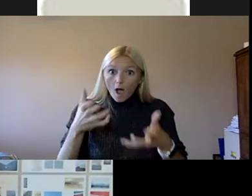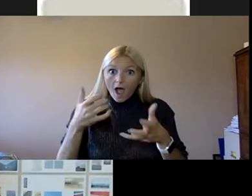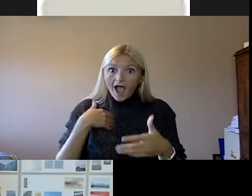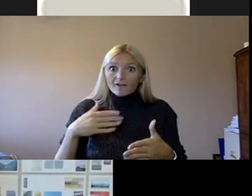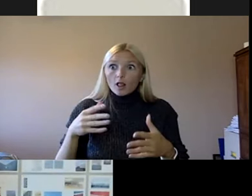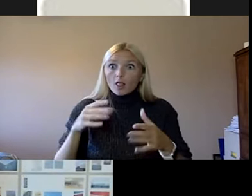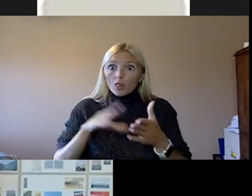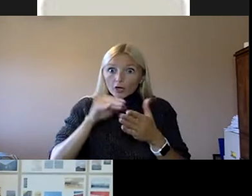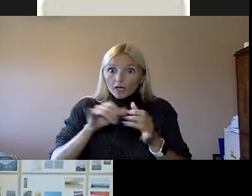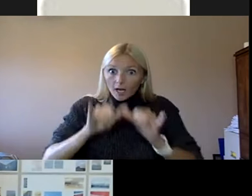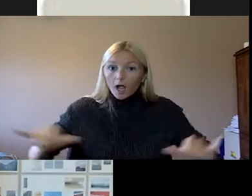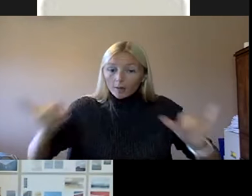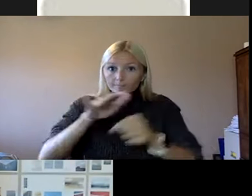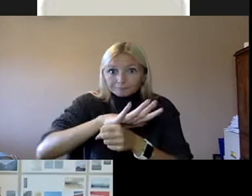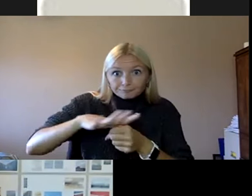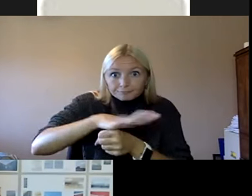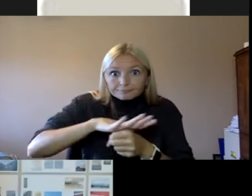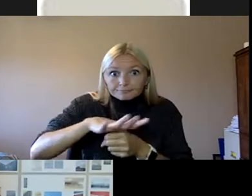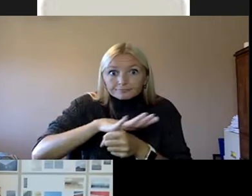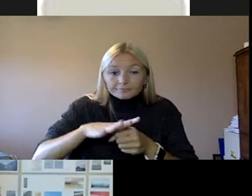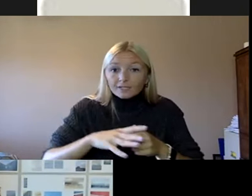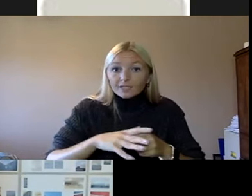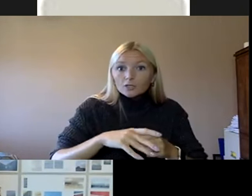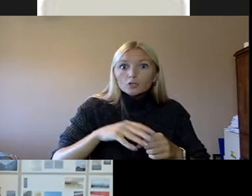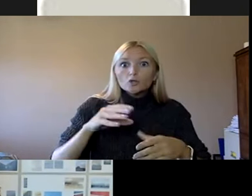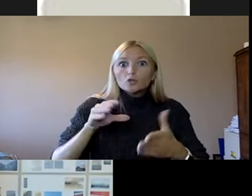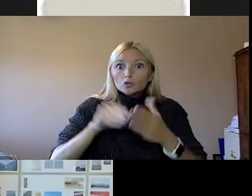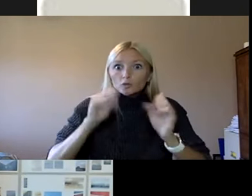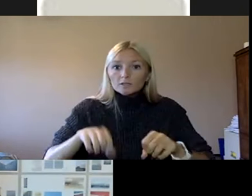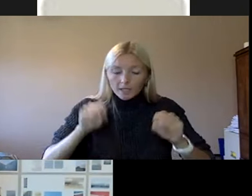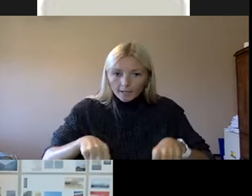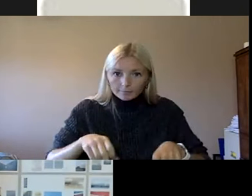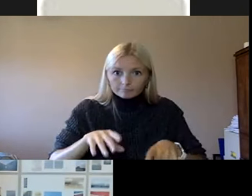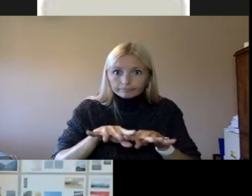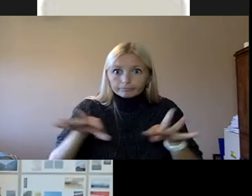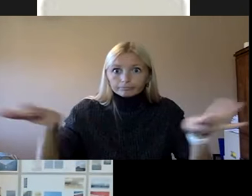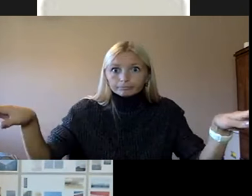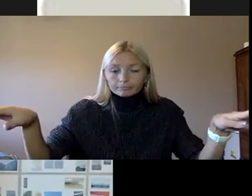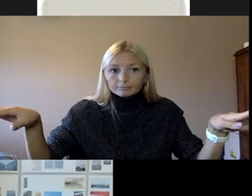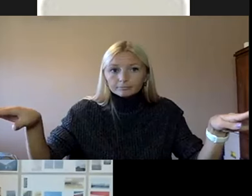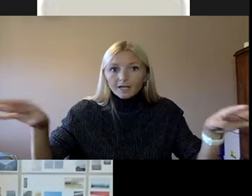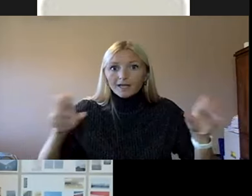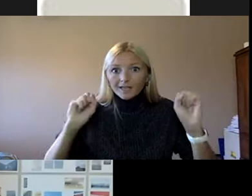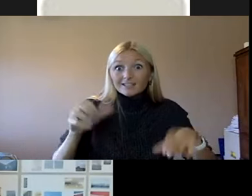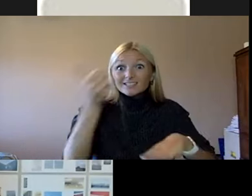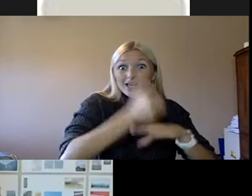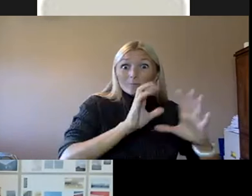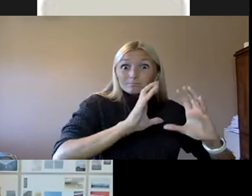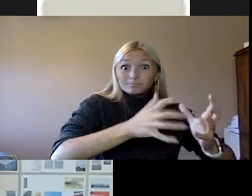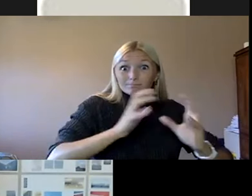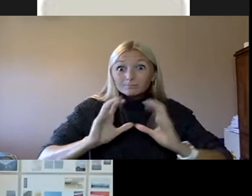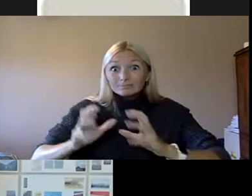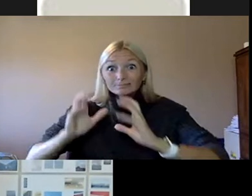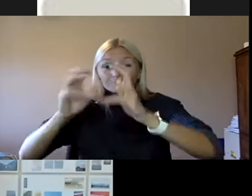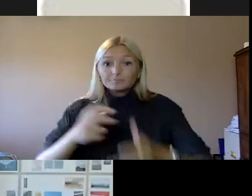classroom space, then they can be students can spread out. And so then you can change the groupings. You can have two